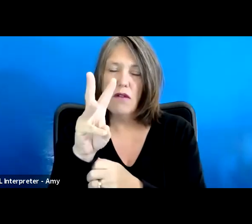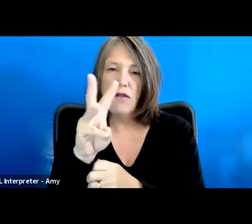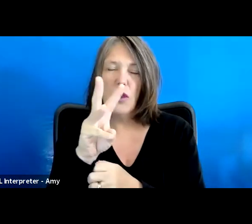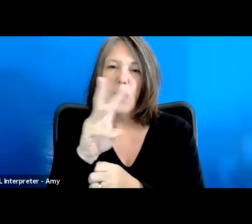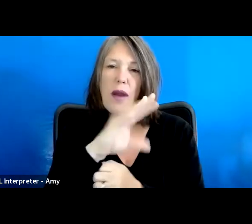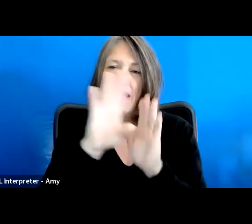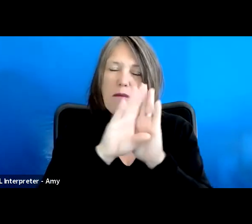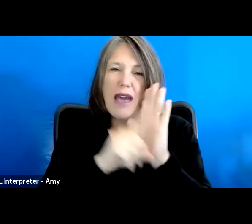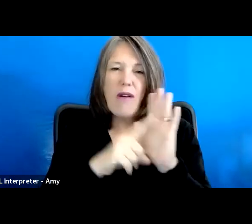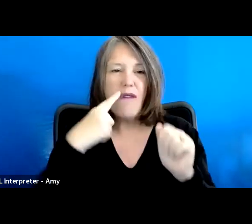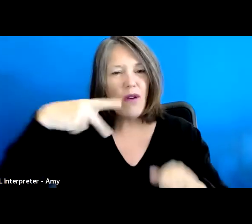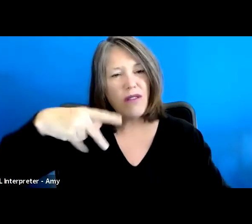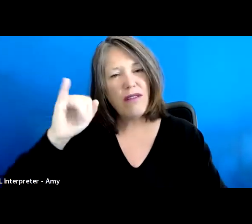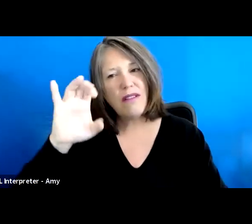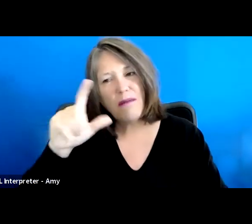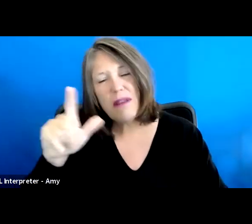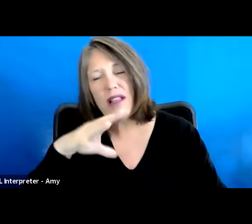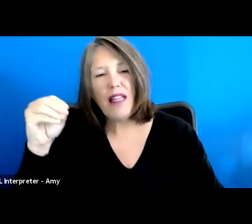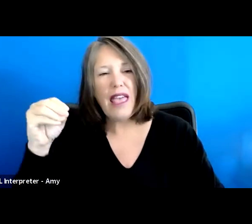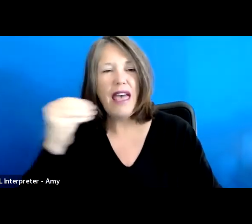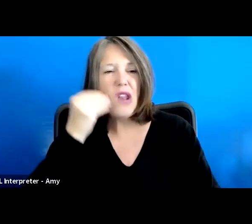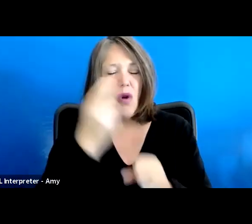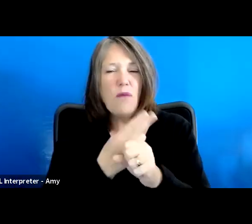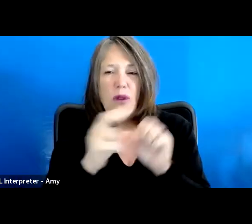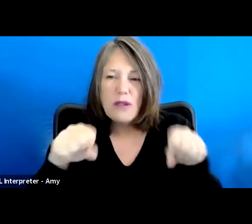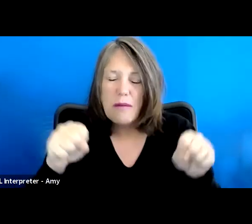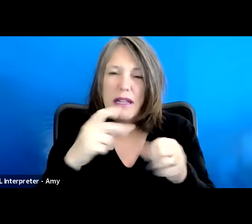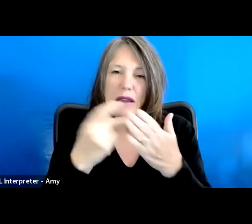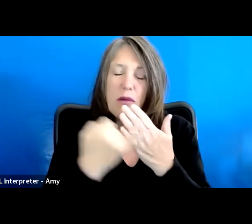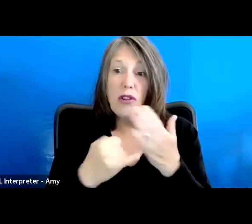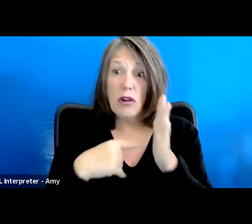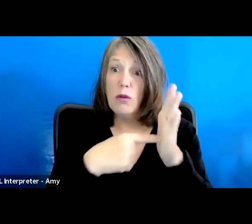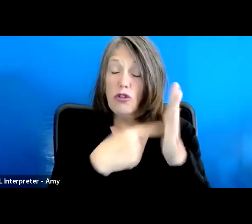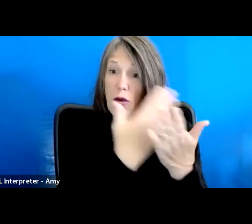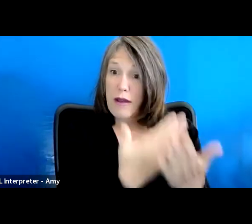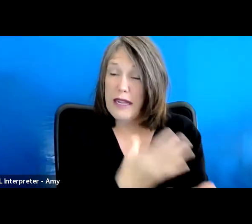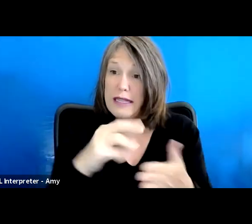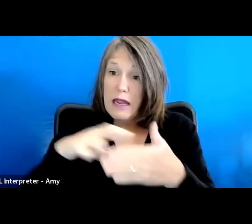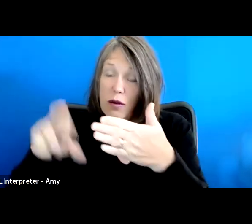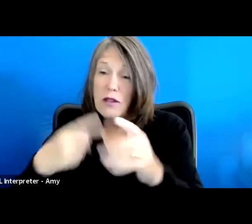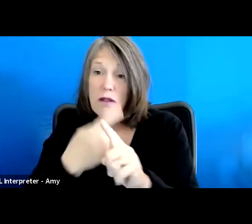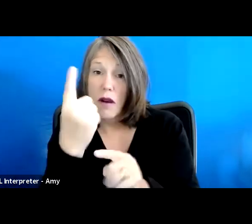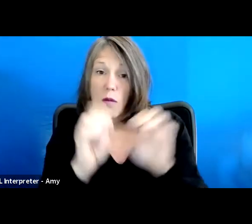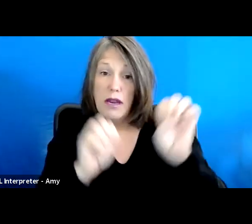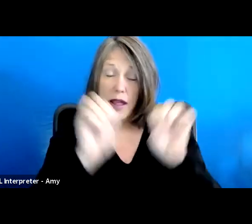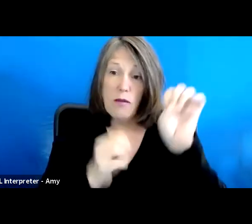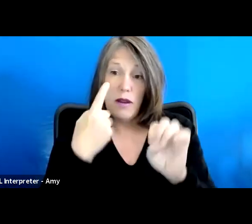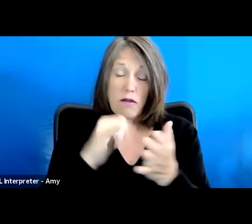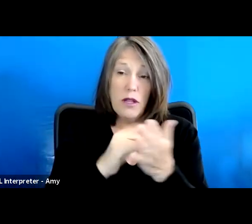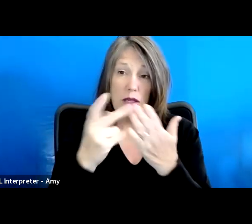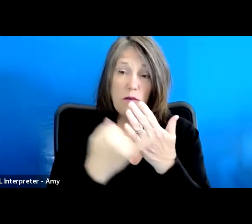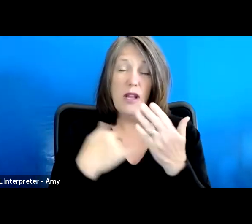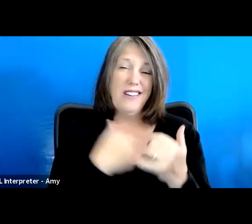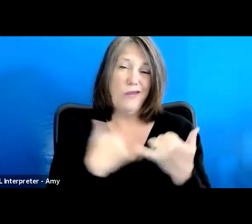Pickle and Home Usability project. We'll share some evidence and results from one evaluation of this project. We're currently